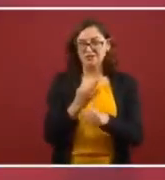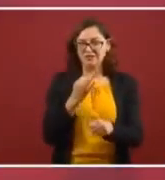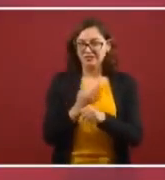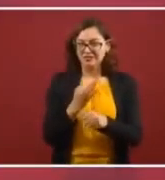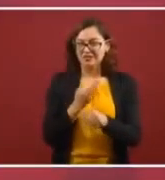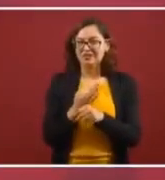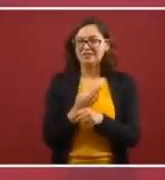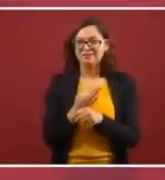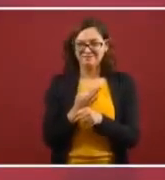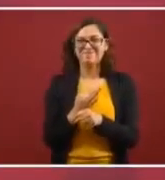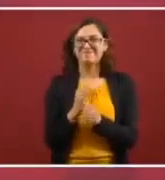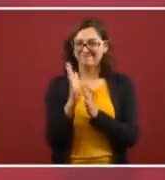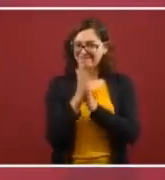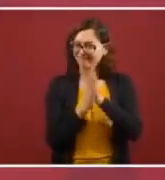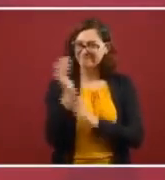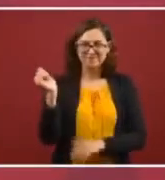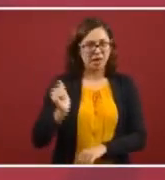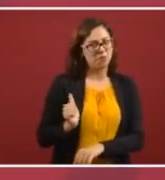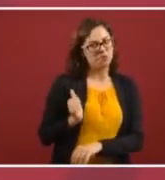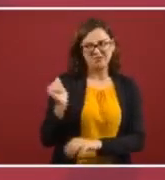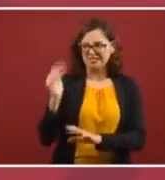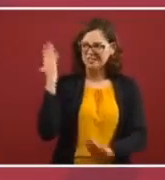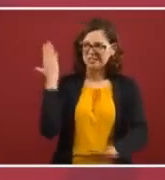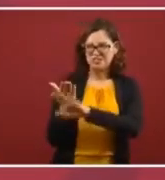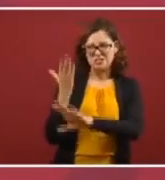to affect us politically.